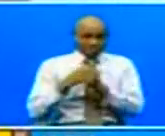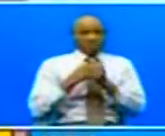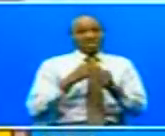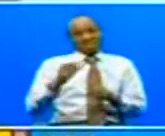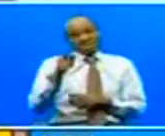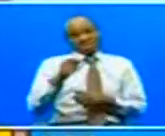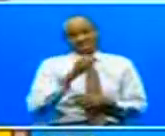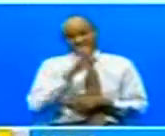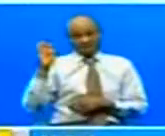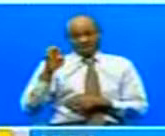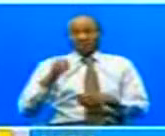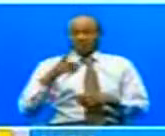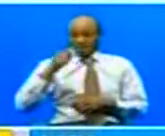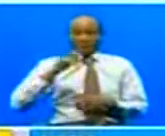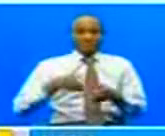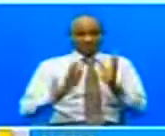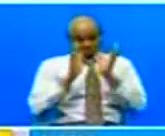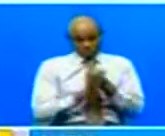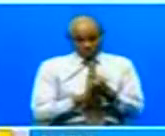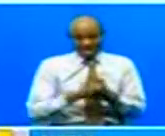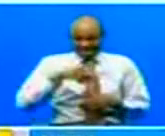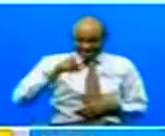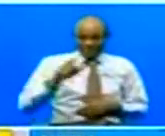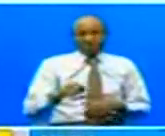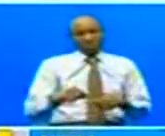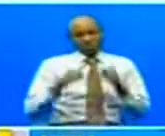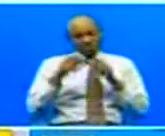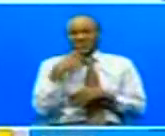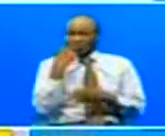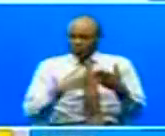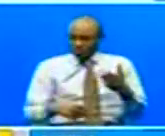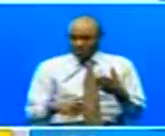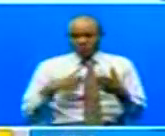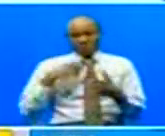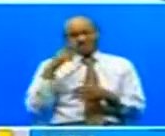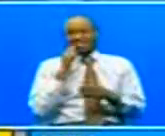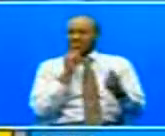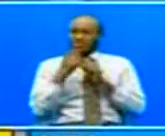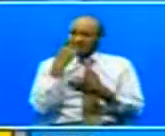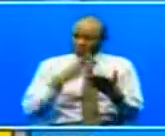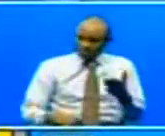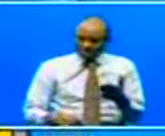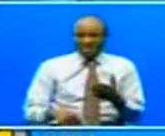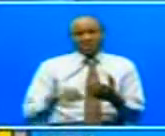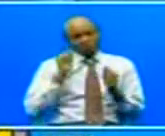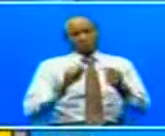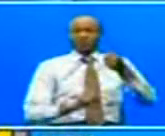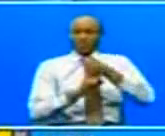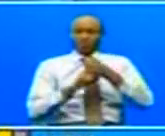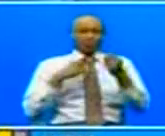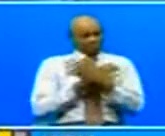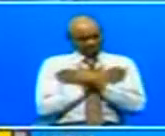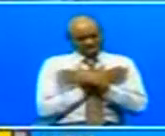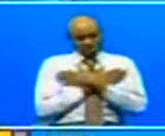the Eastern Bypass. The Amateur Boxing Association chairman, John Kameta, who spoke to KTN Sports, said he had marshaled support from fellow